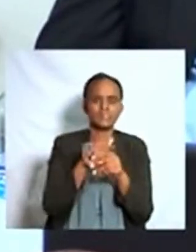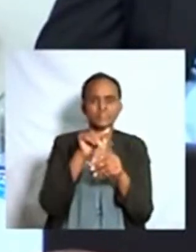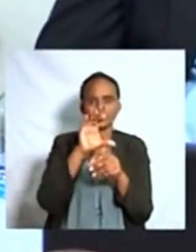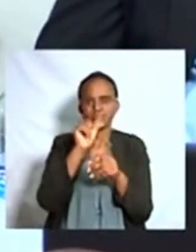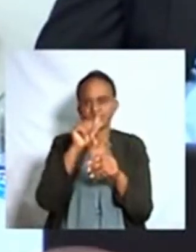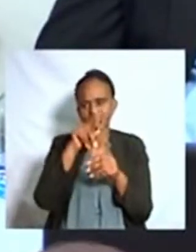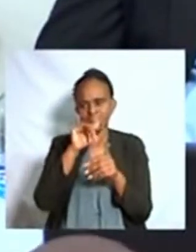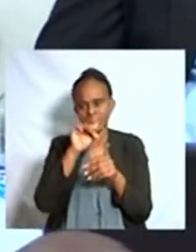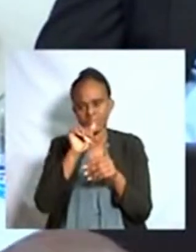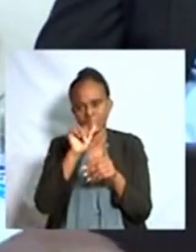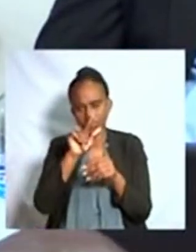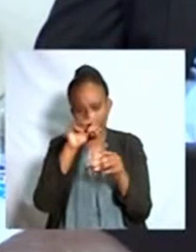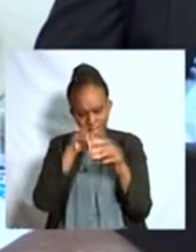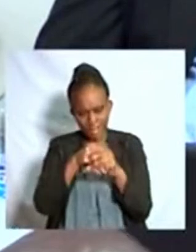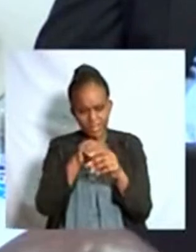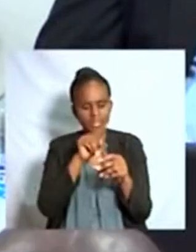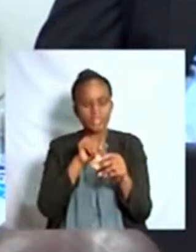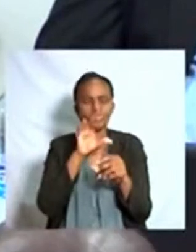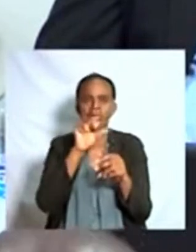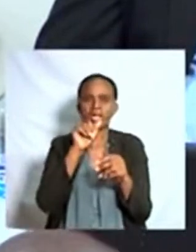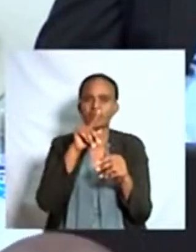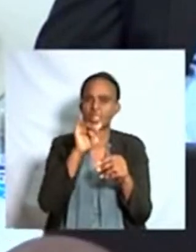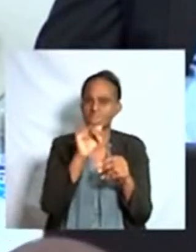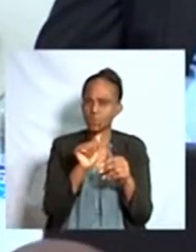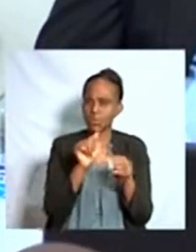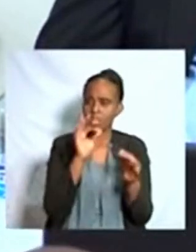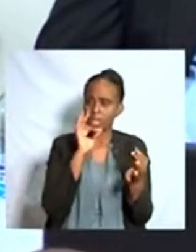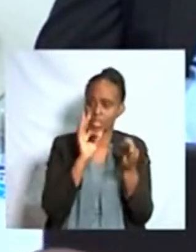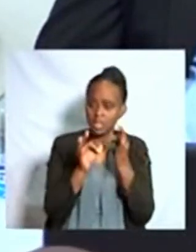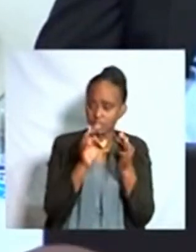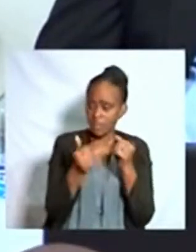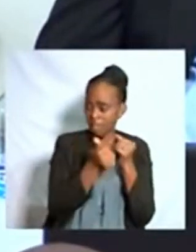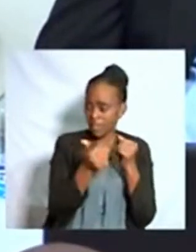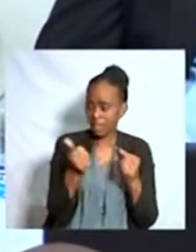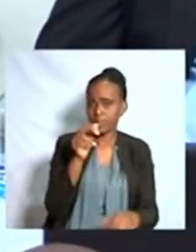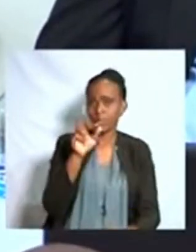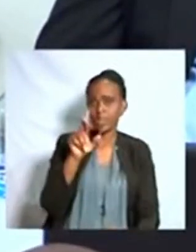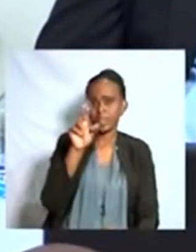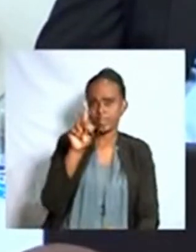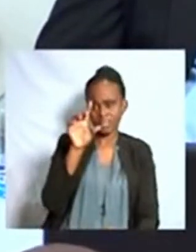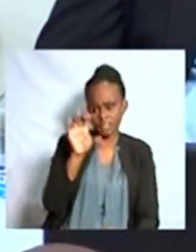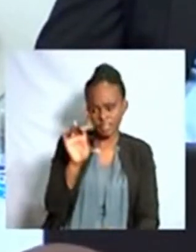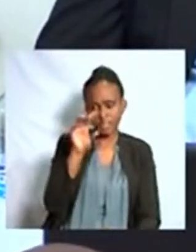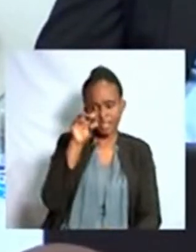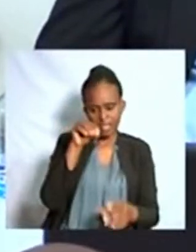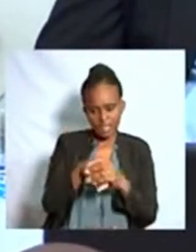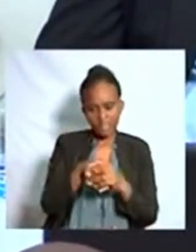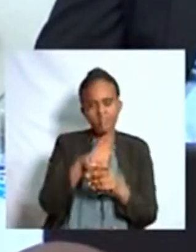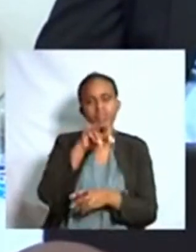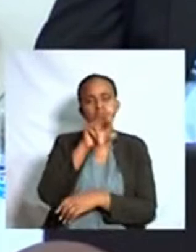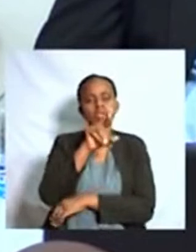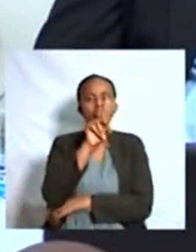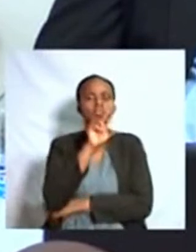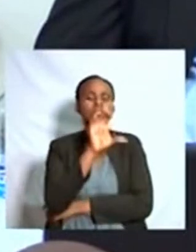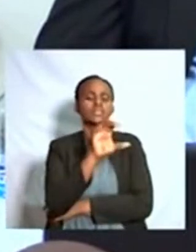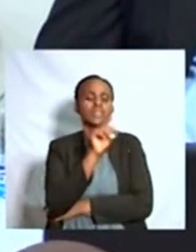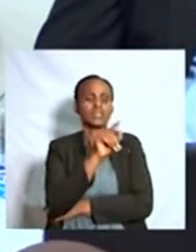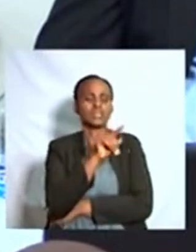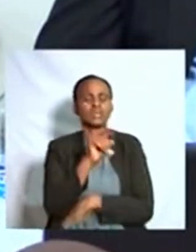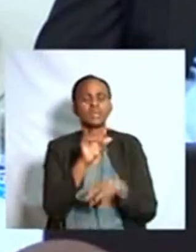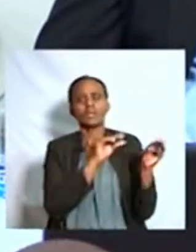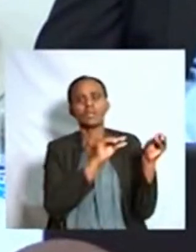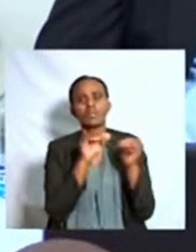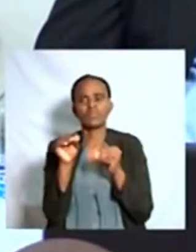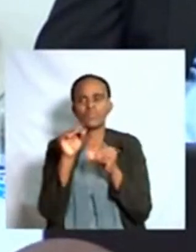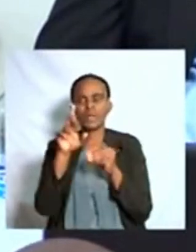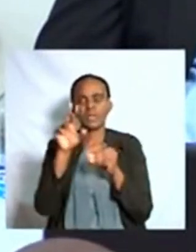within capital expenditure. If it's RDCs, it should be within RDCs. Or movement from RDCs to capital,